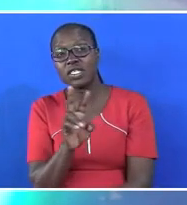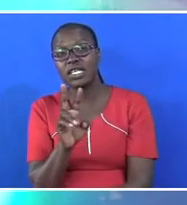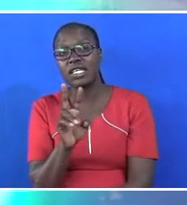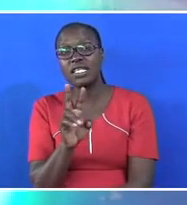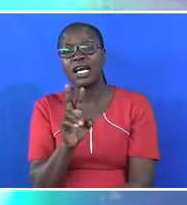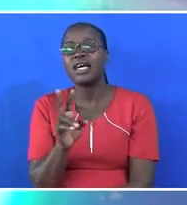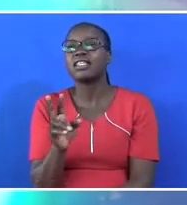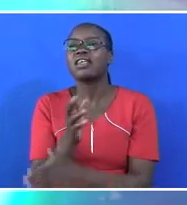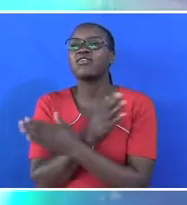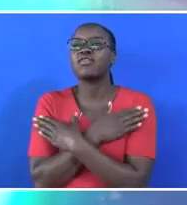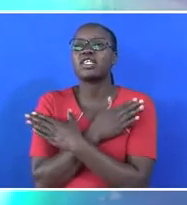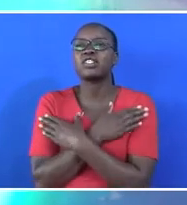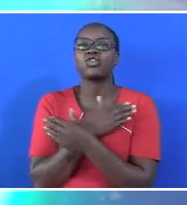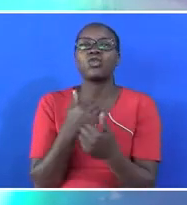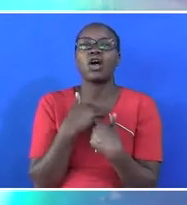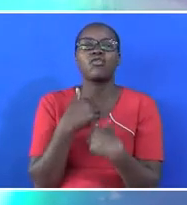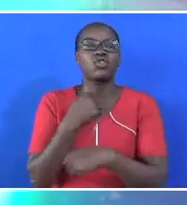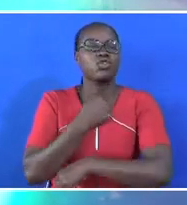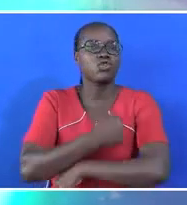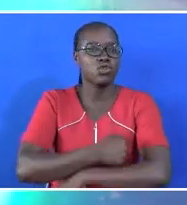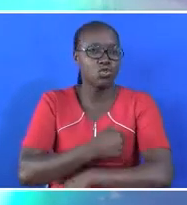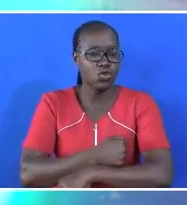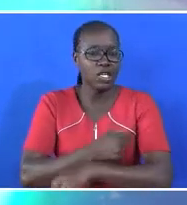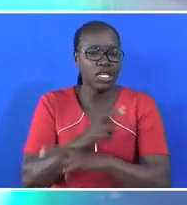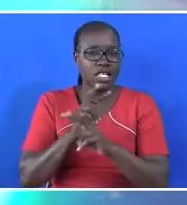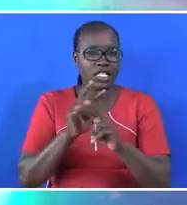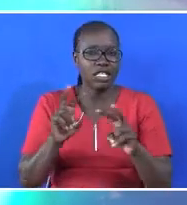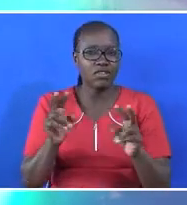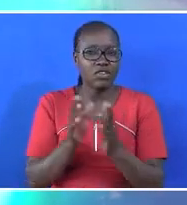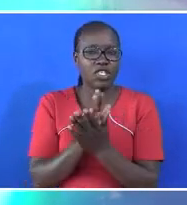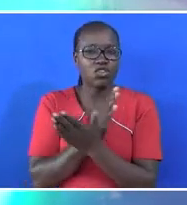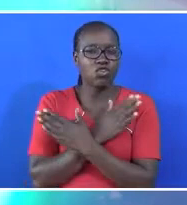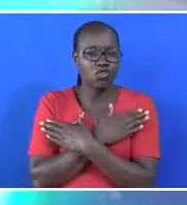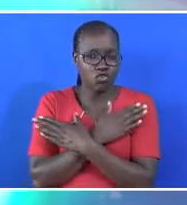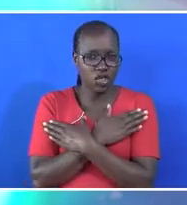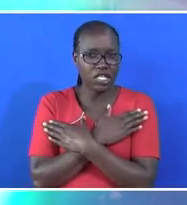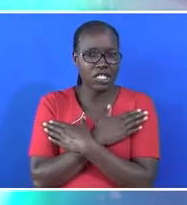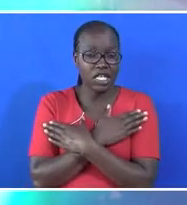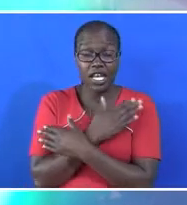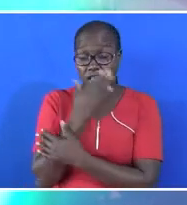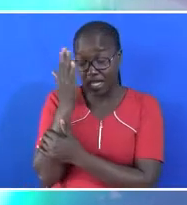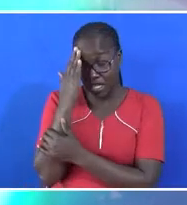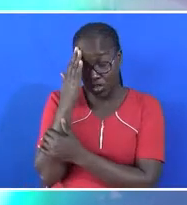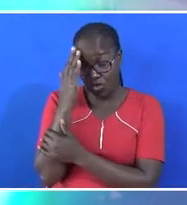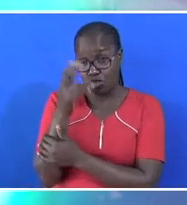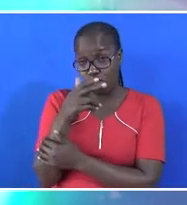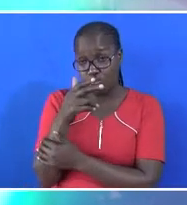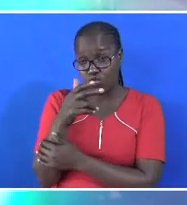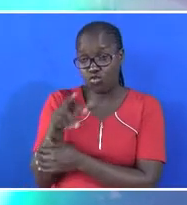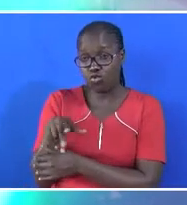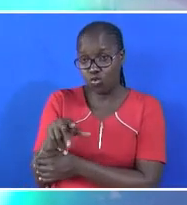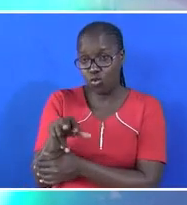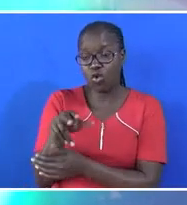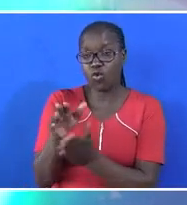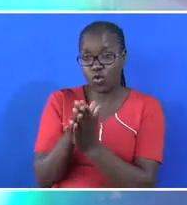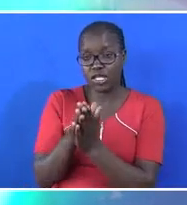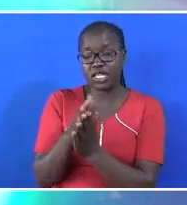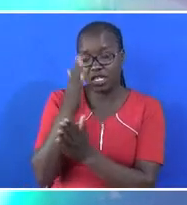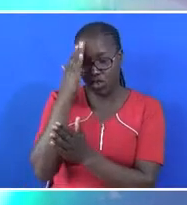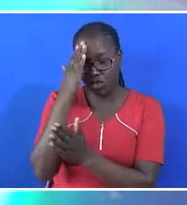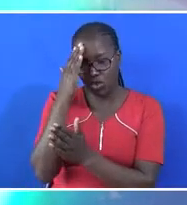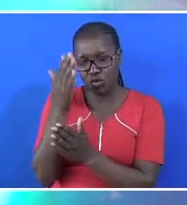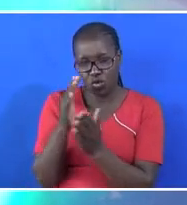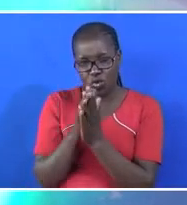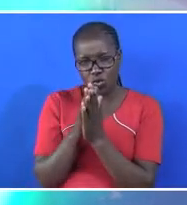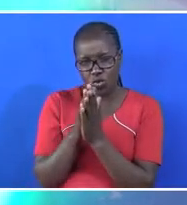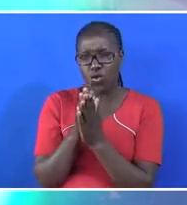the company that you keep in school. They have seen your friends. They know who you hang with. They know who you are